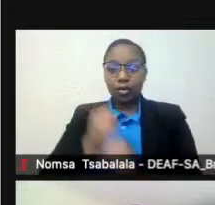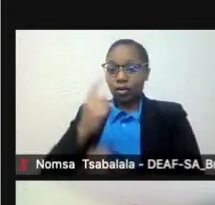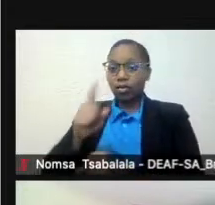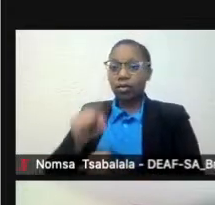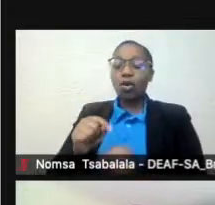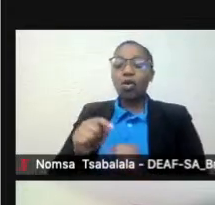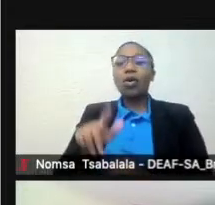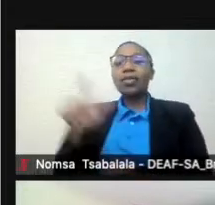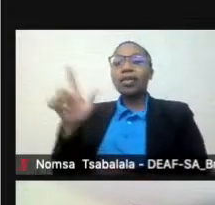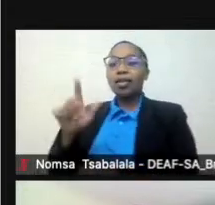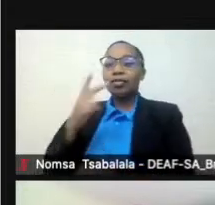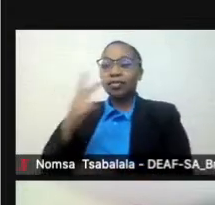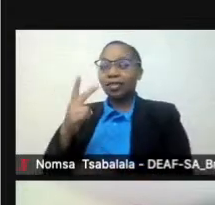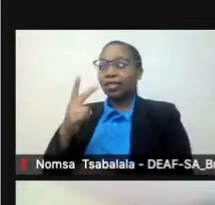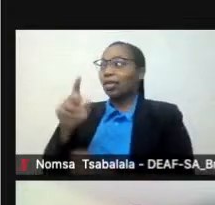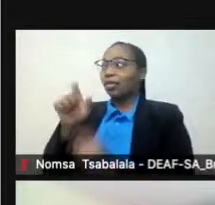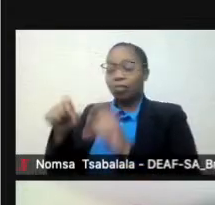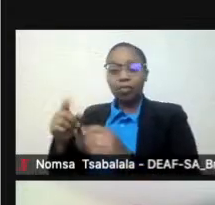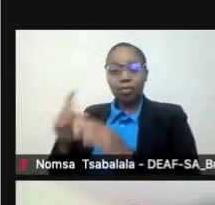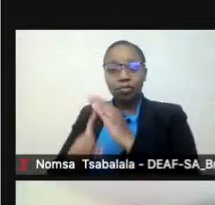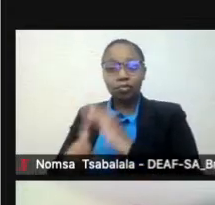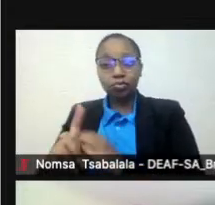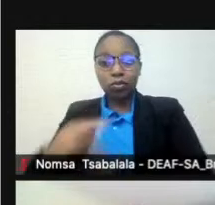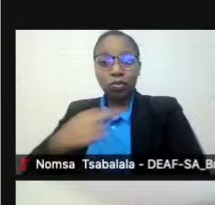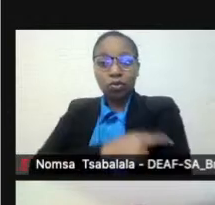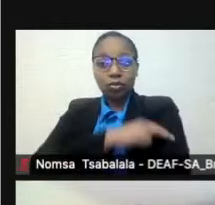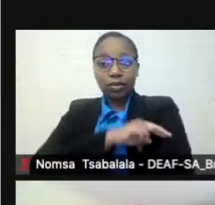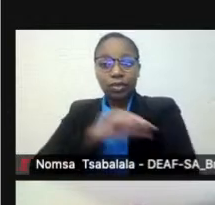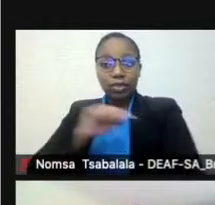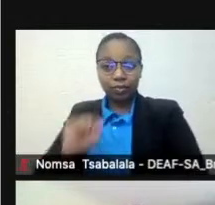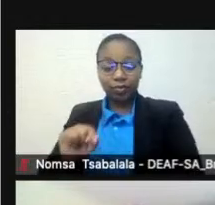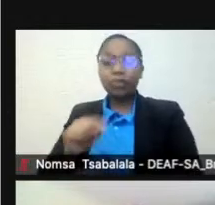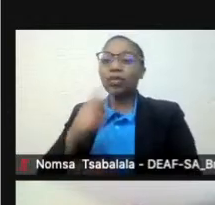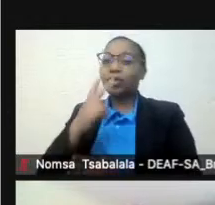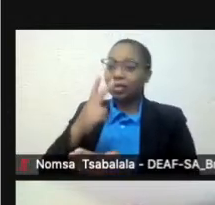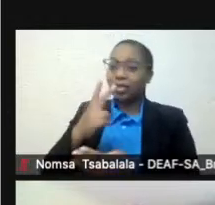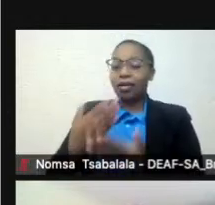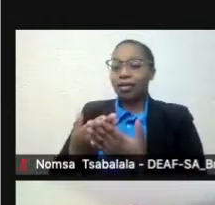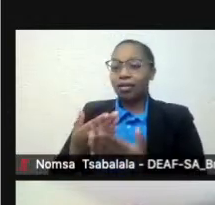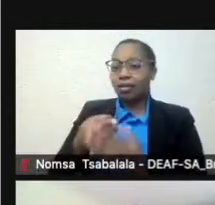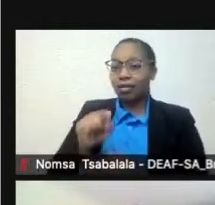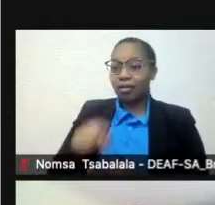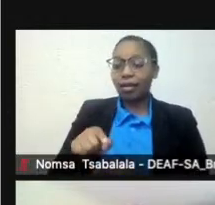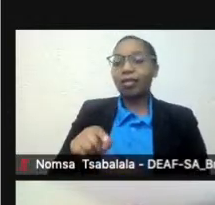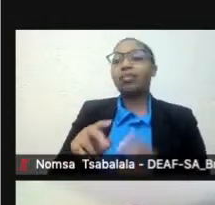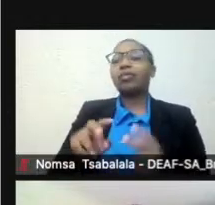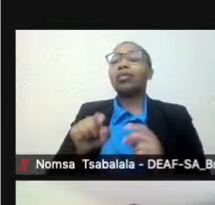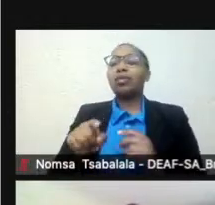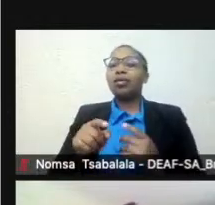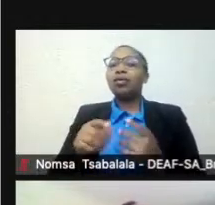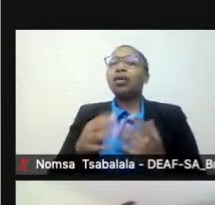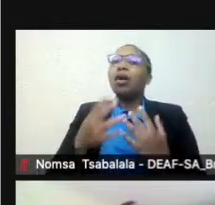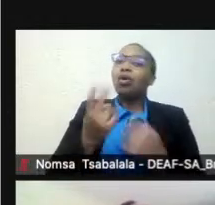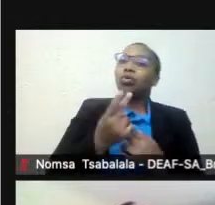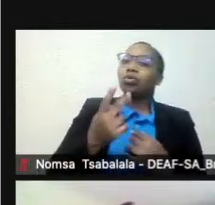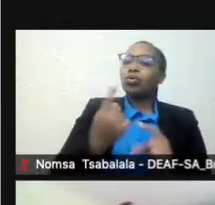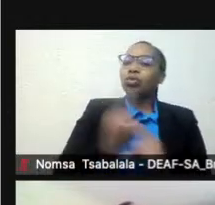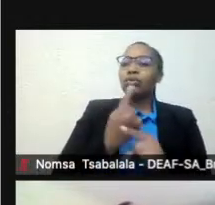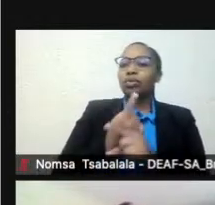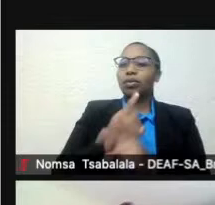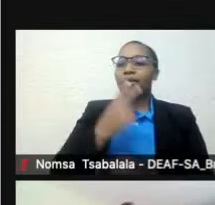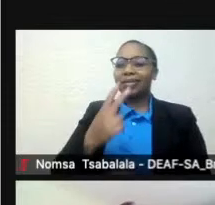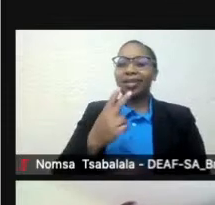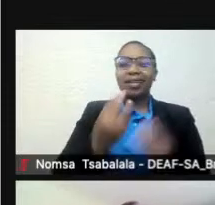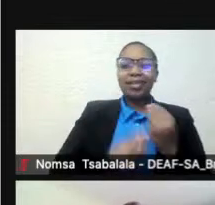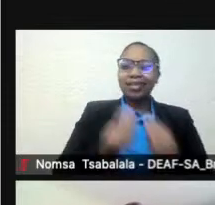admissions for those under 20, so children, and you can see them in different age bands. And, we've always seen